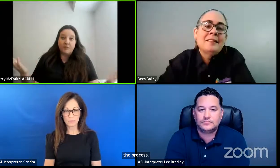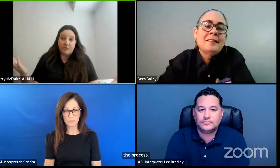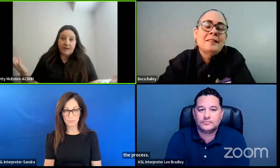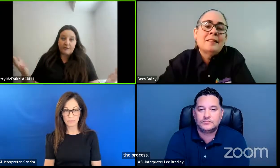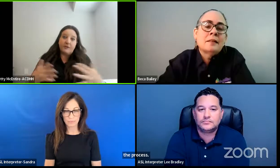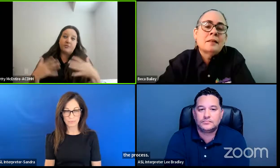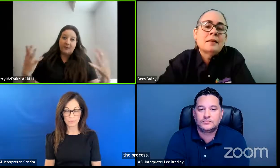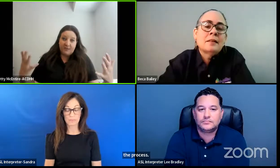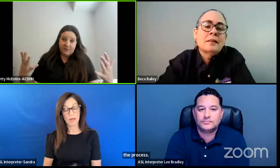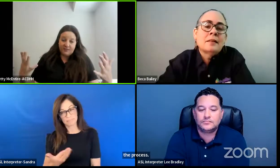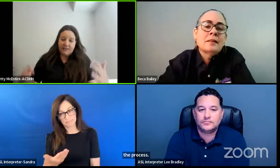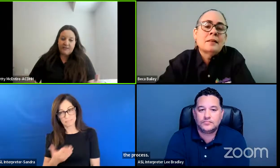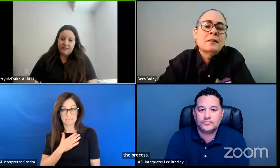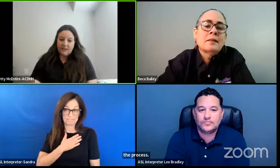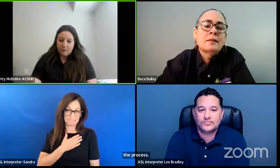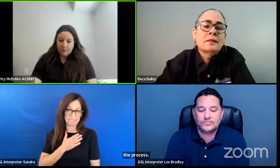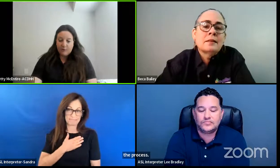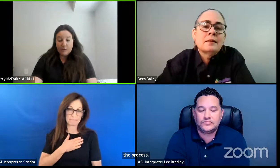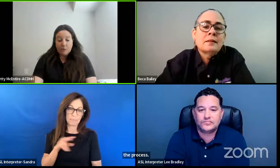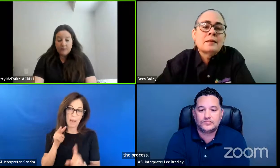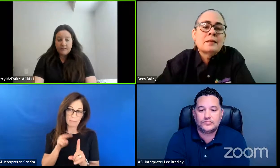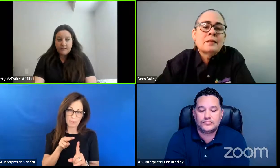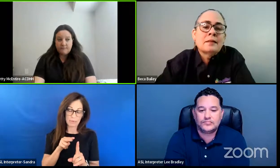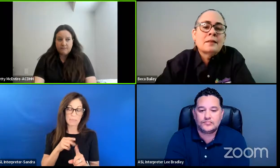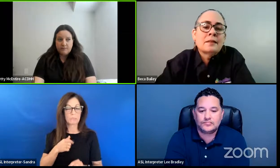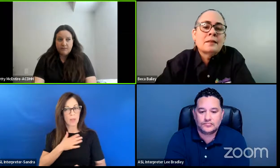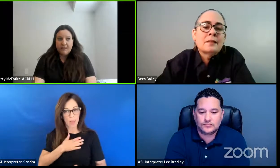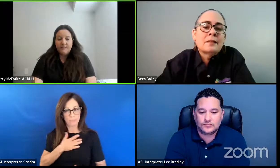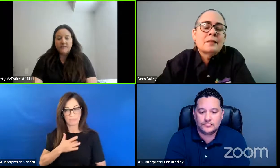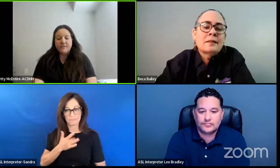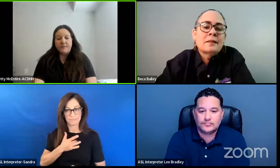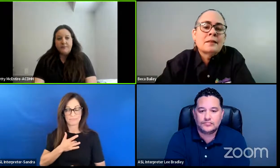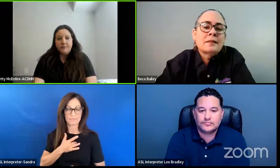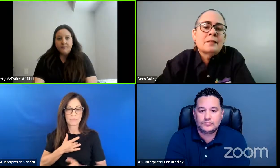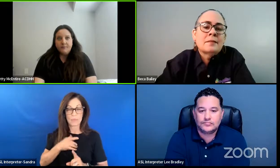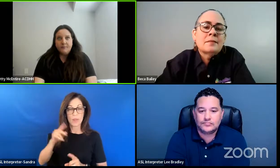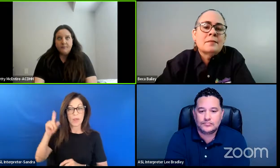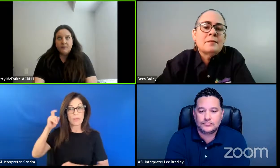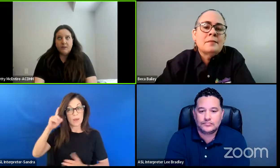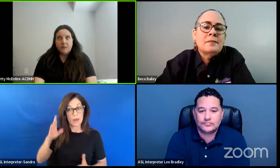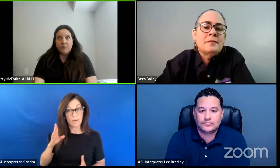That's my perspective. My perspective is that the governor really wants his